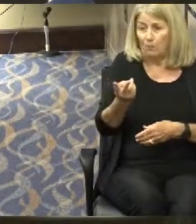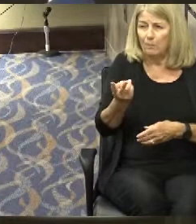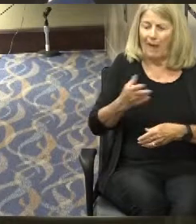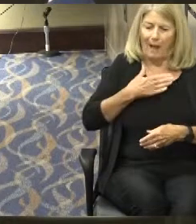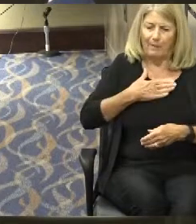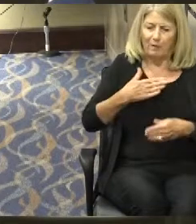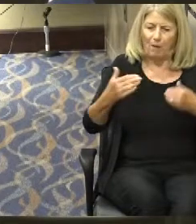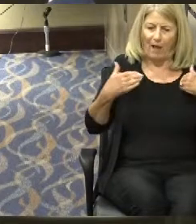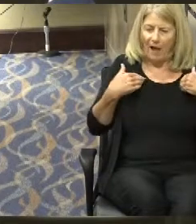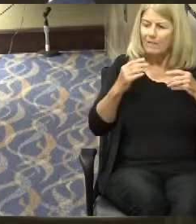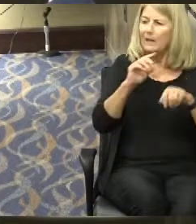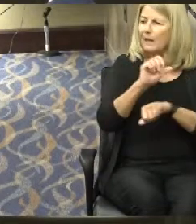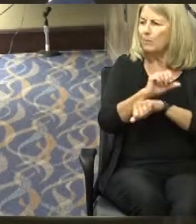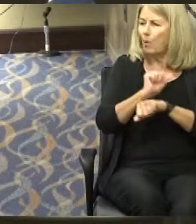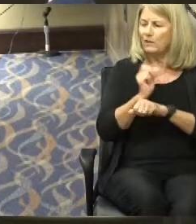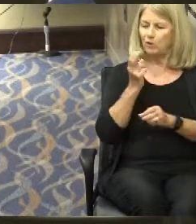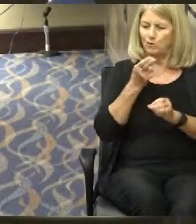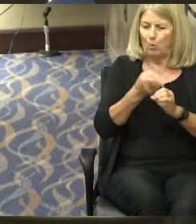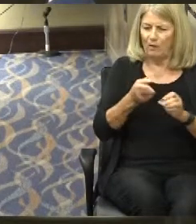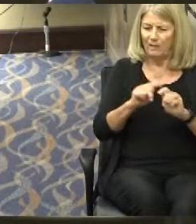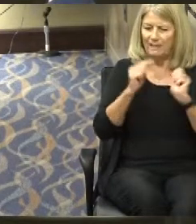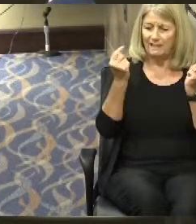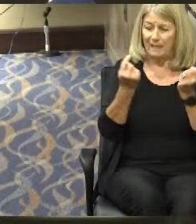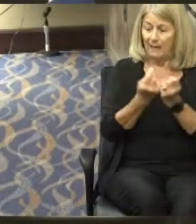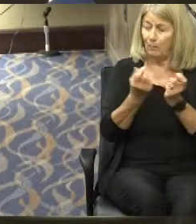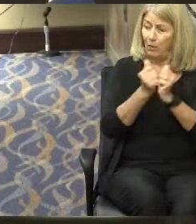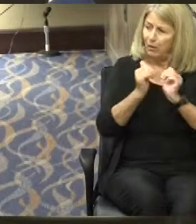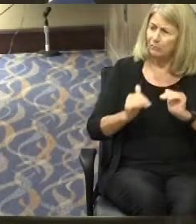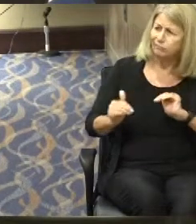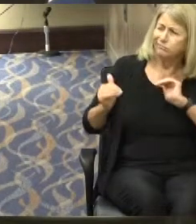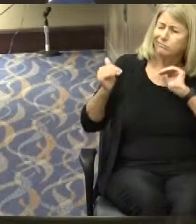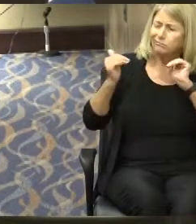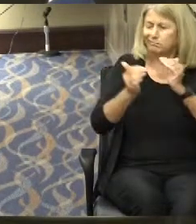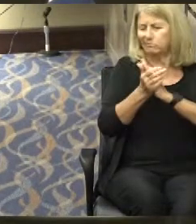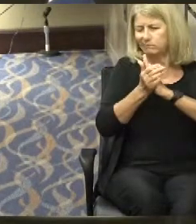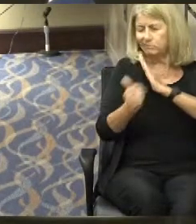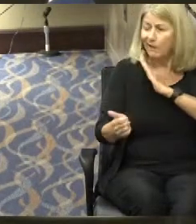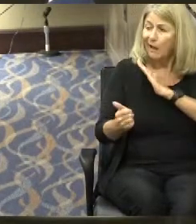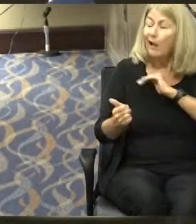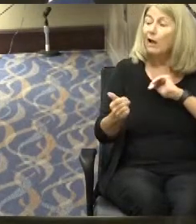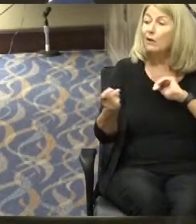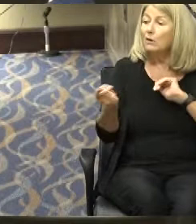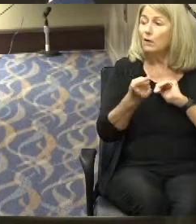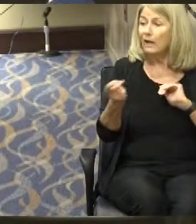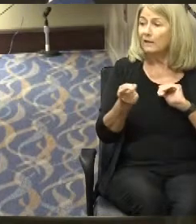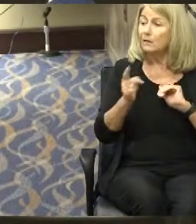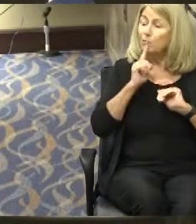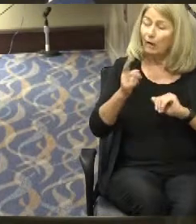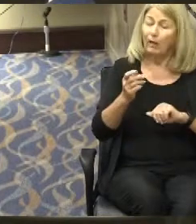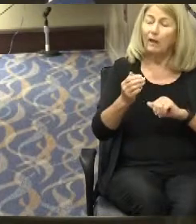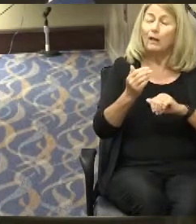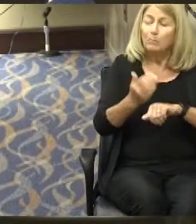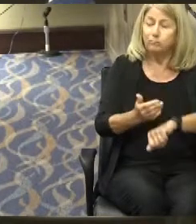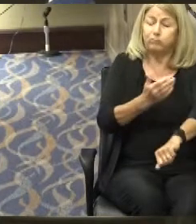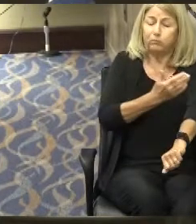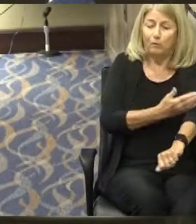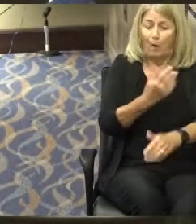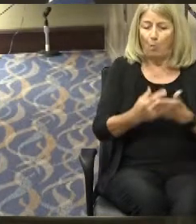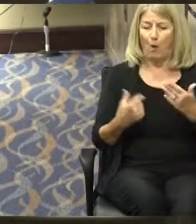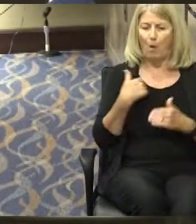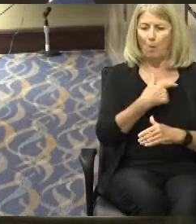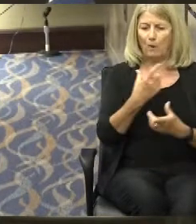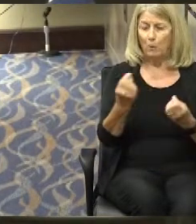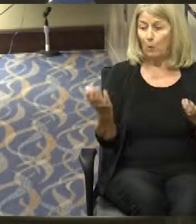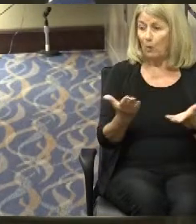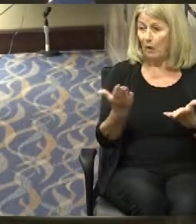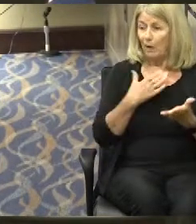caliber joining our team with such a wonderful team that y'all are really enhancing what we do here. And also want to note,